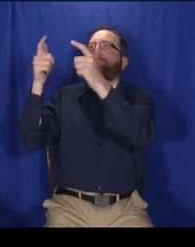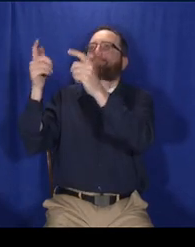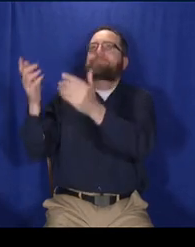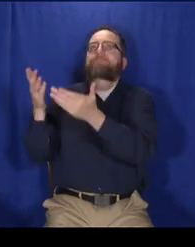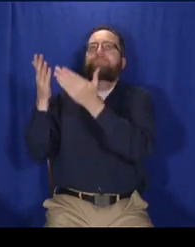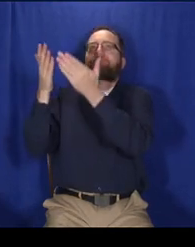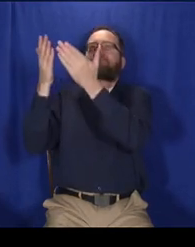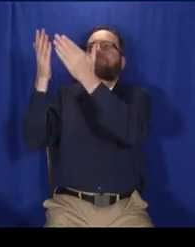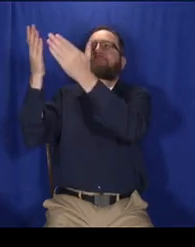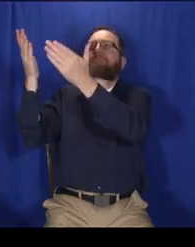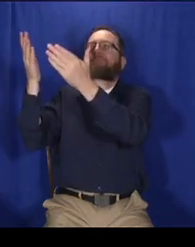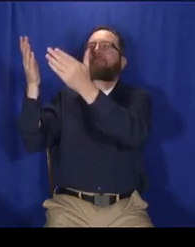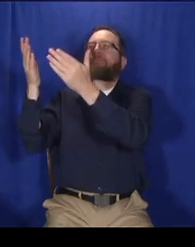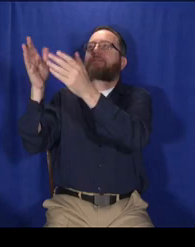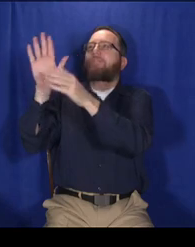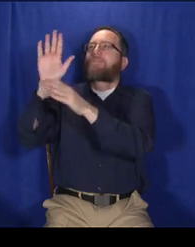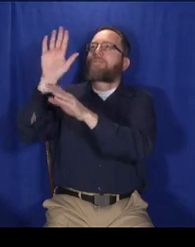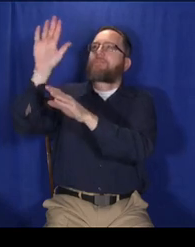at the feet